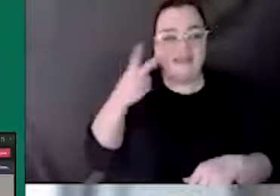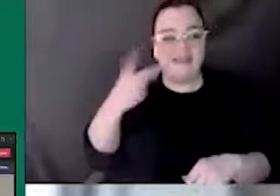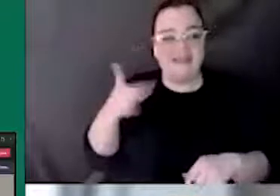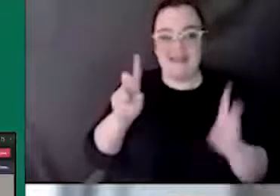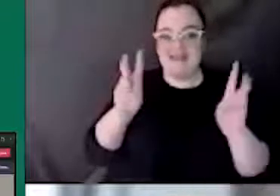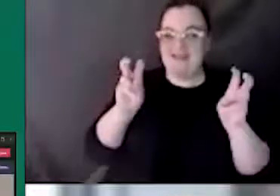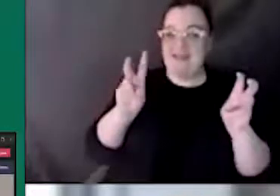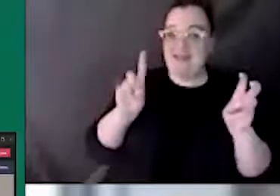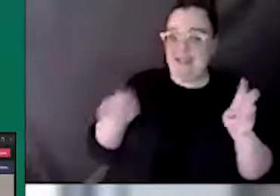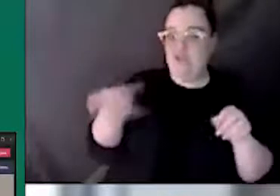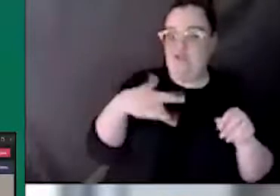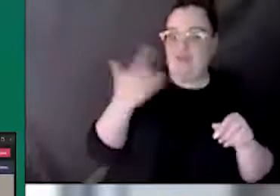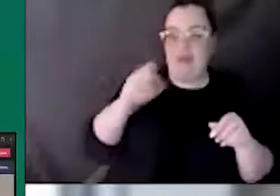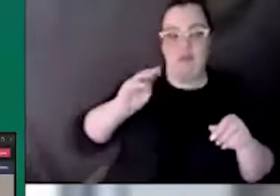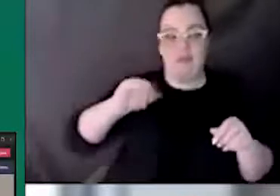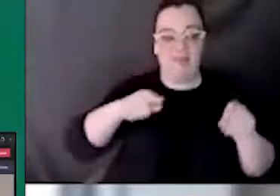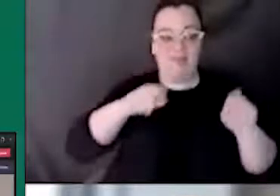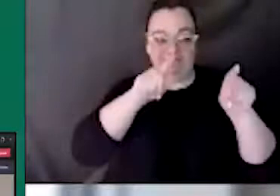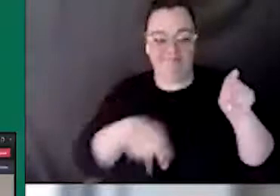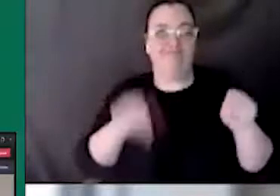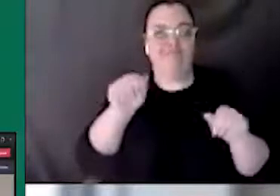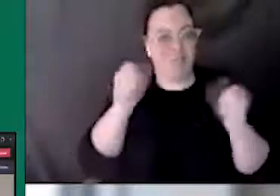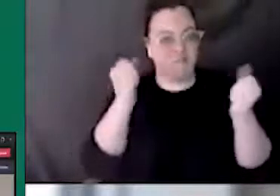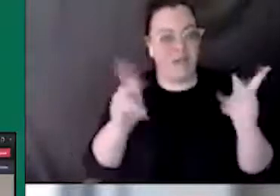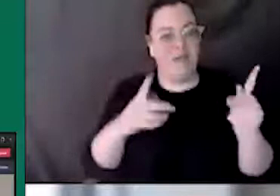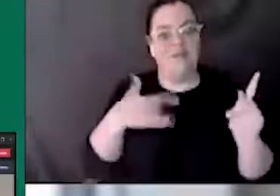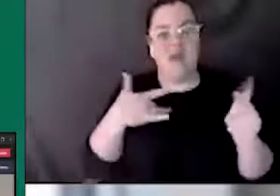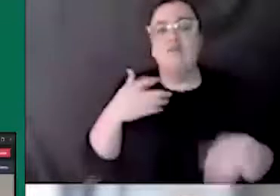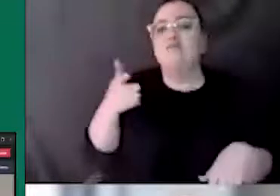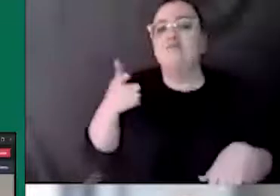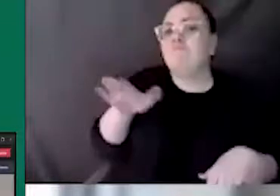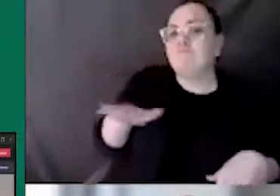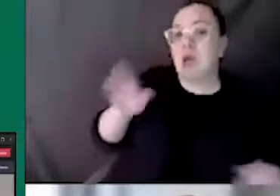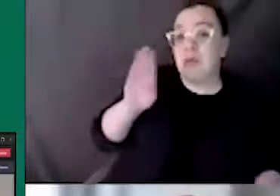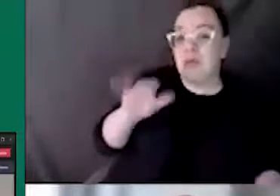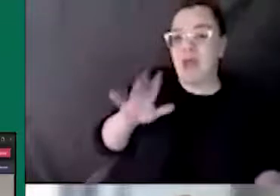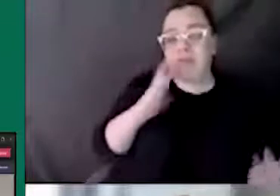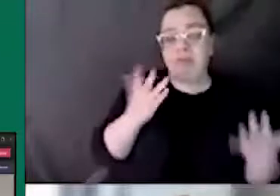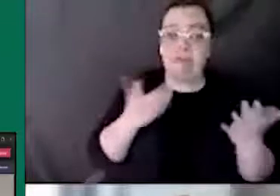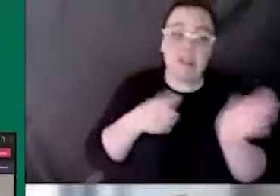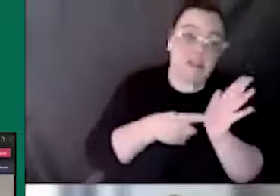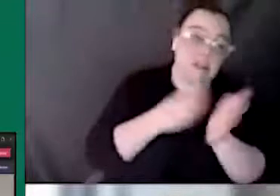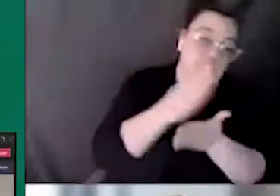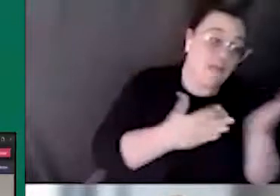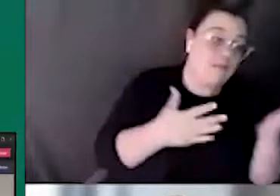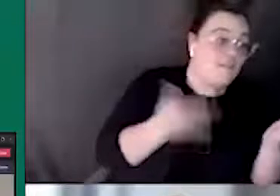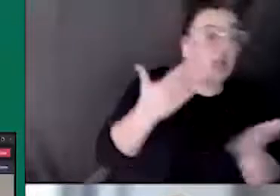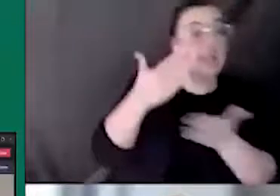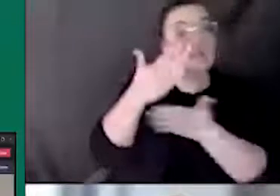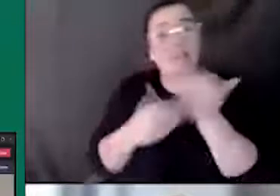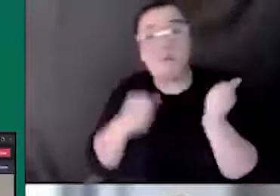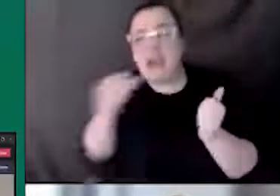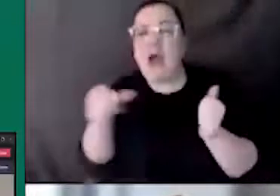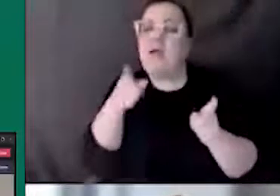felt across the region. Around the Bay Area, it was hit or miss whether people felt it. It was fairly distant,